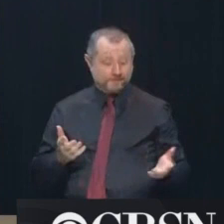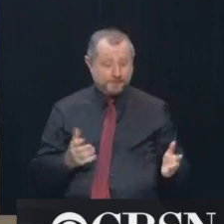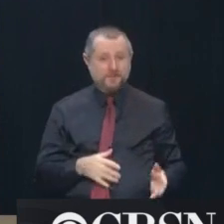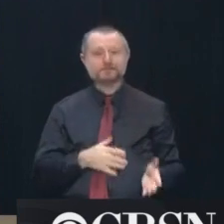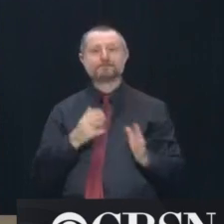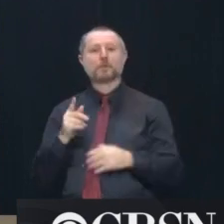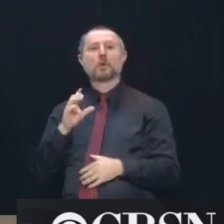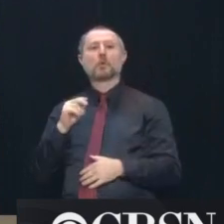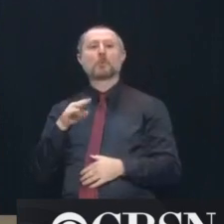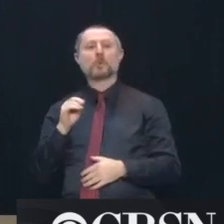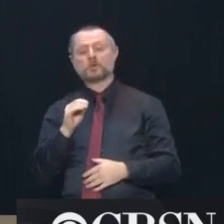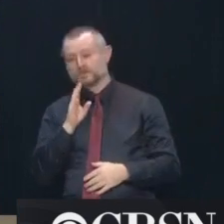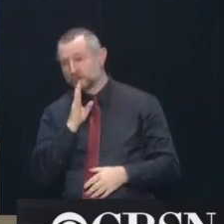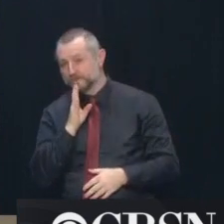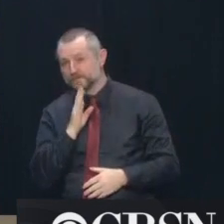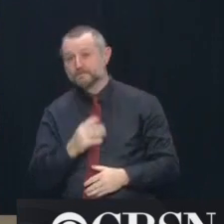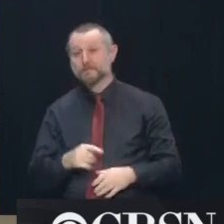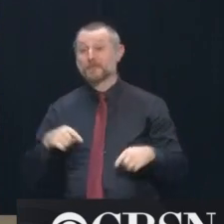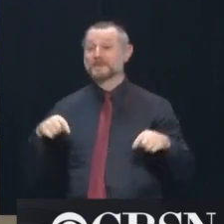the New York City